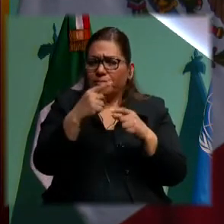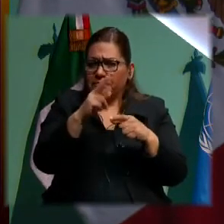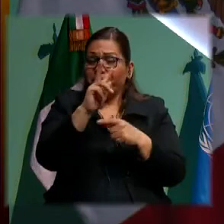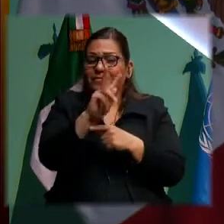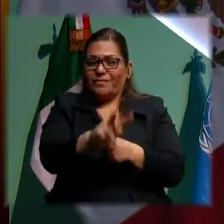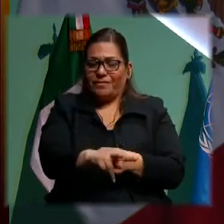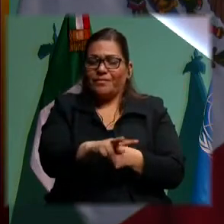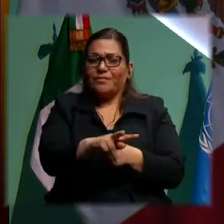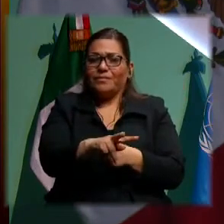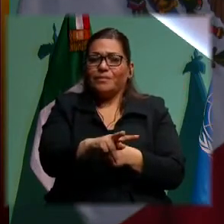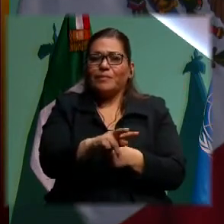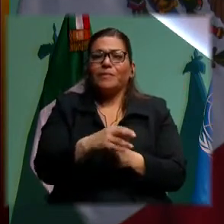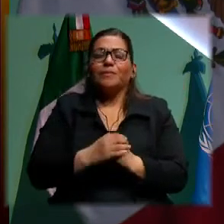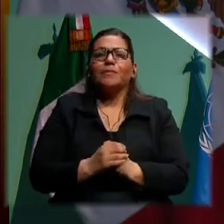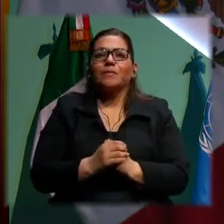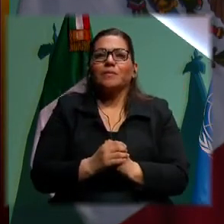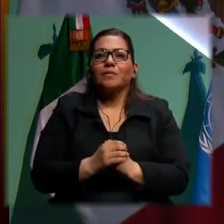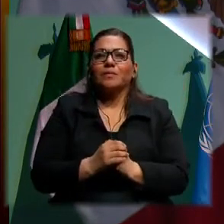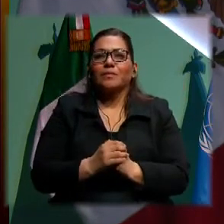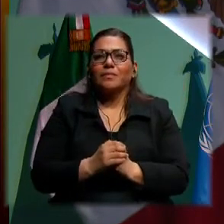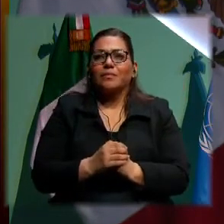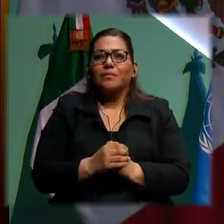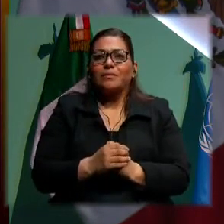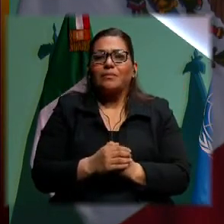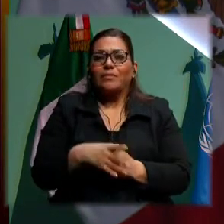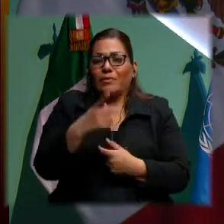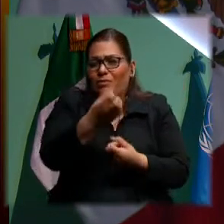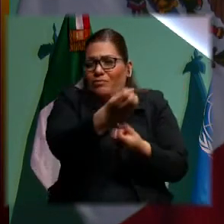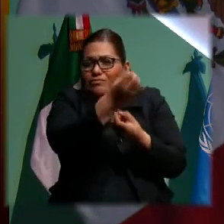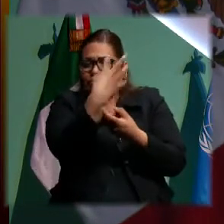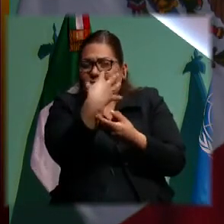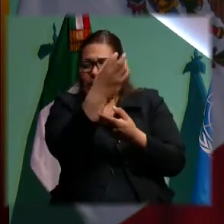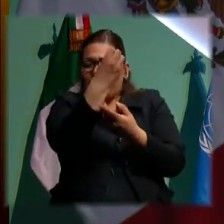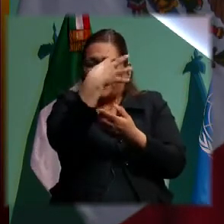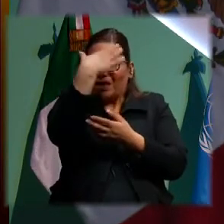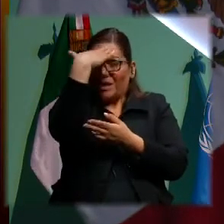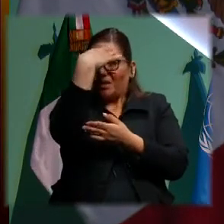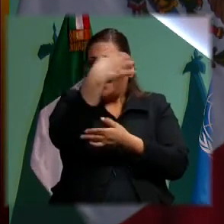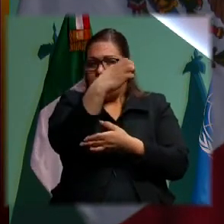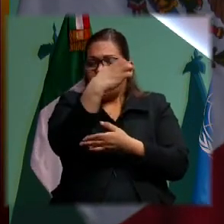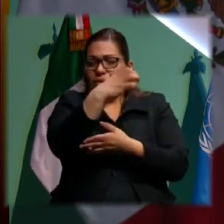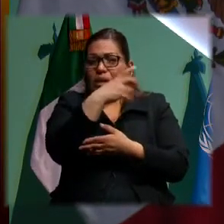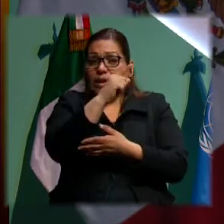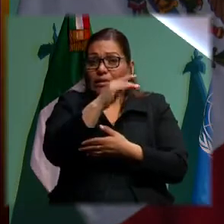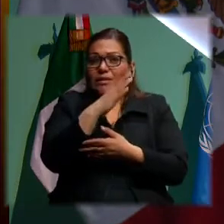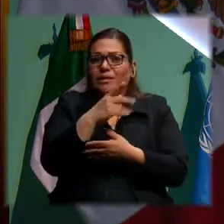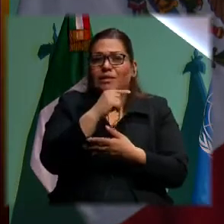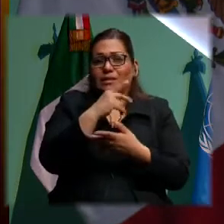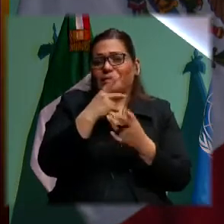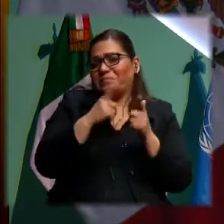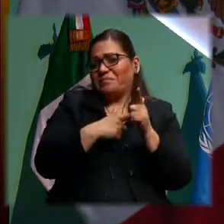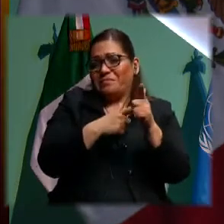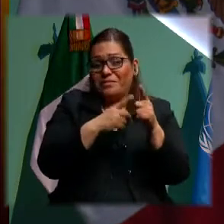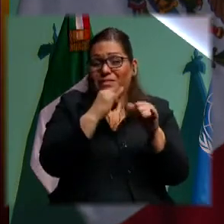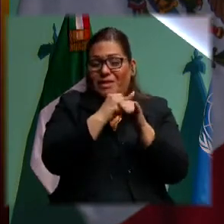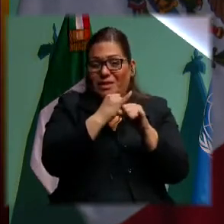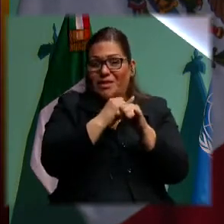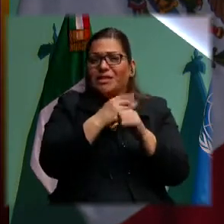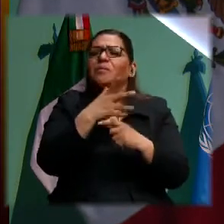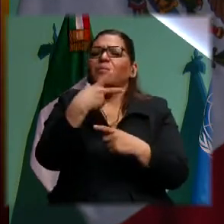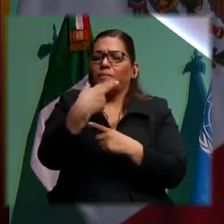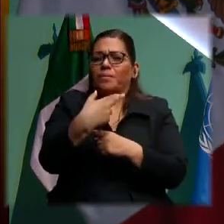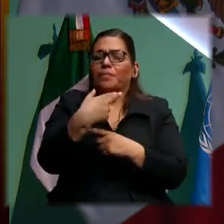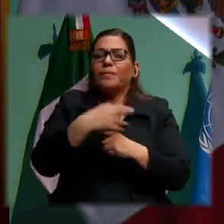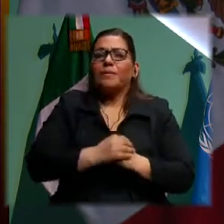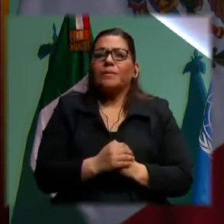the spirit of the internet itself. We believe that